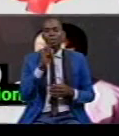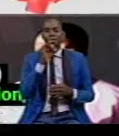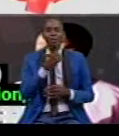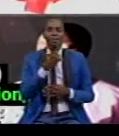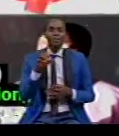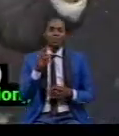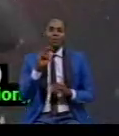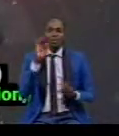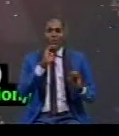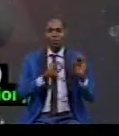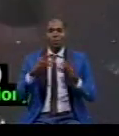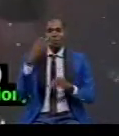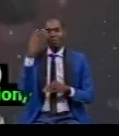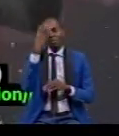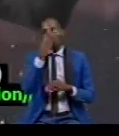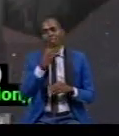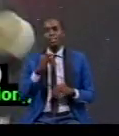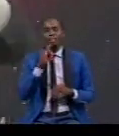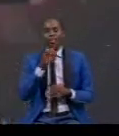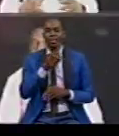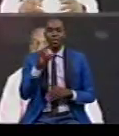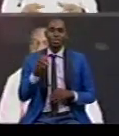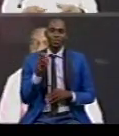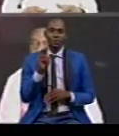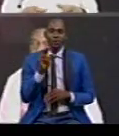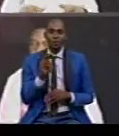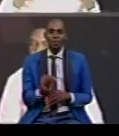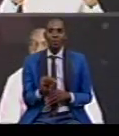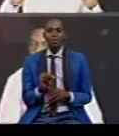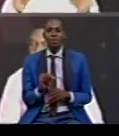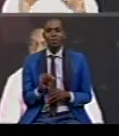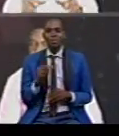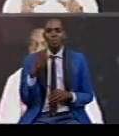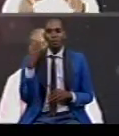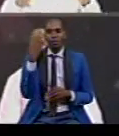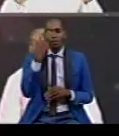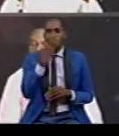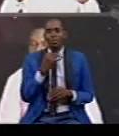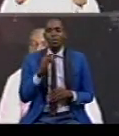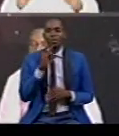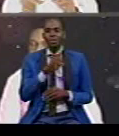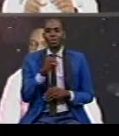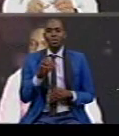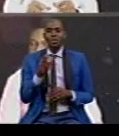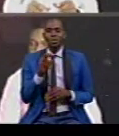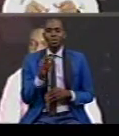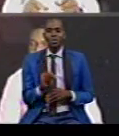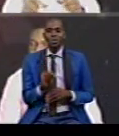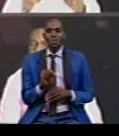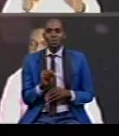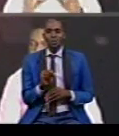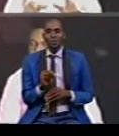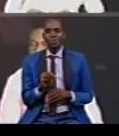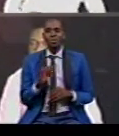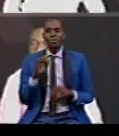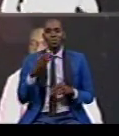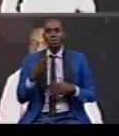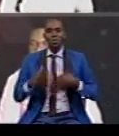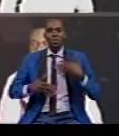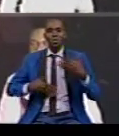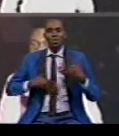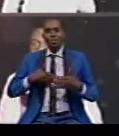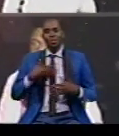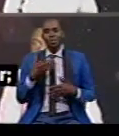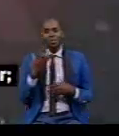you the conquering power. Conquering power. You will conquer. You'll be cleansed.